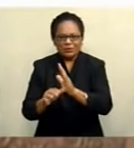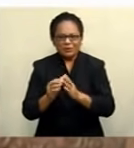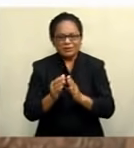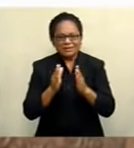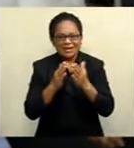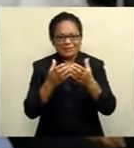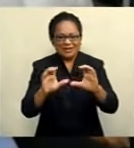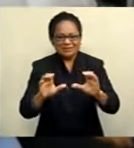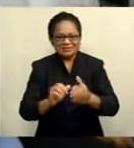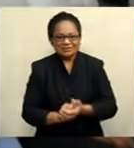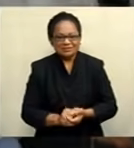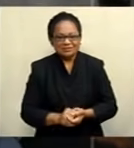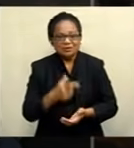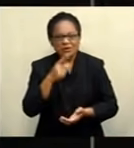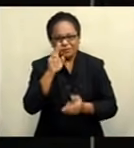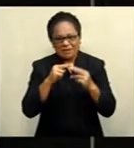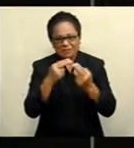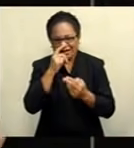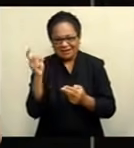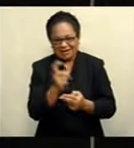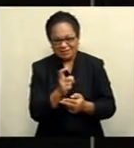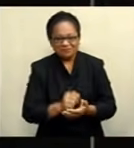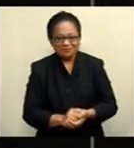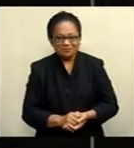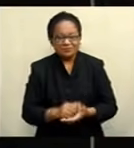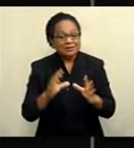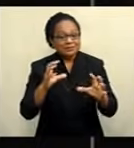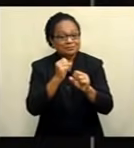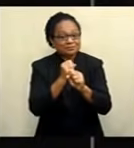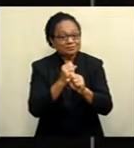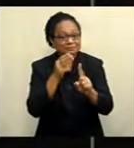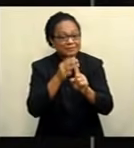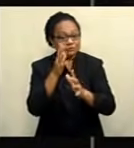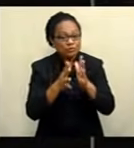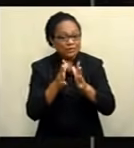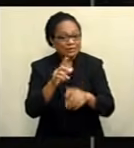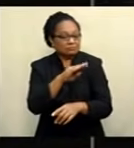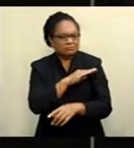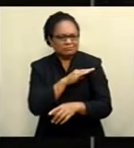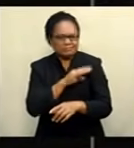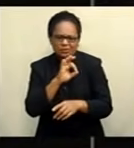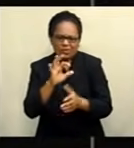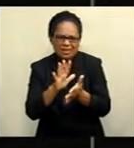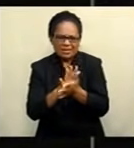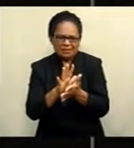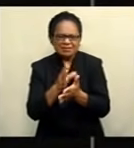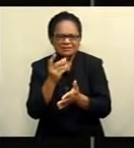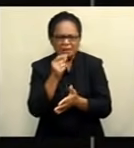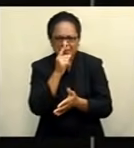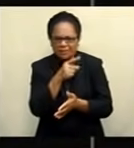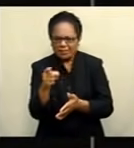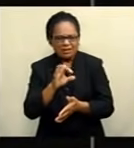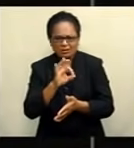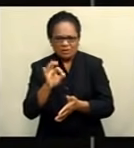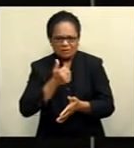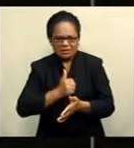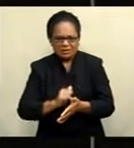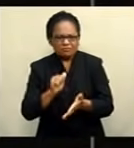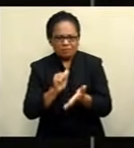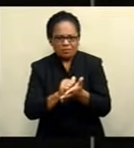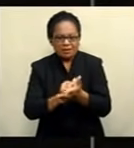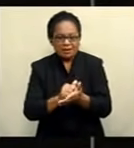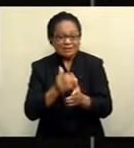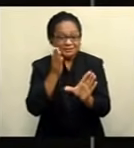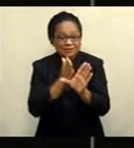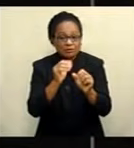unable to attend. And recapping our main stories, Prime Minister disappointed with irresponsible behavior, psychosocial